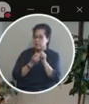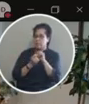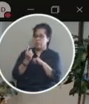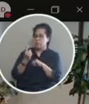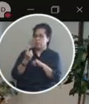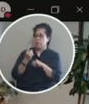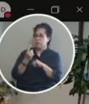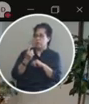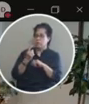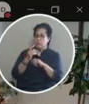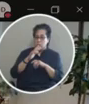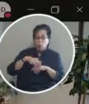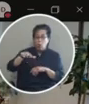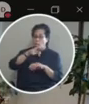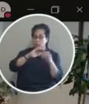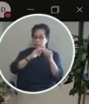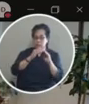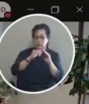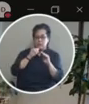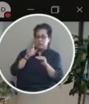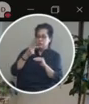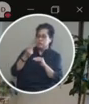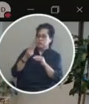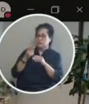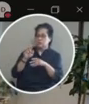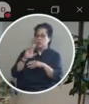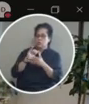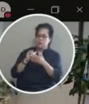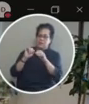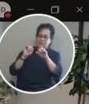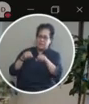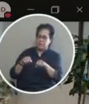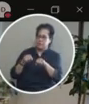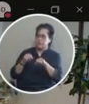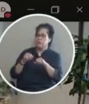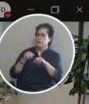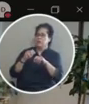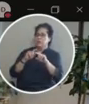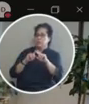should consider the whole city, not just those that have the capabilities and the means to